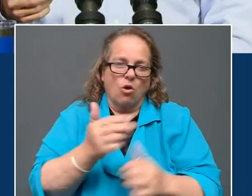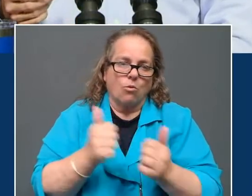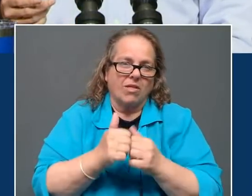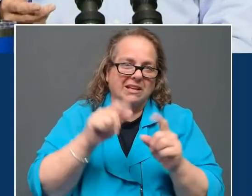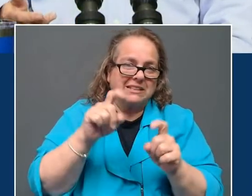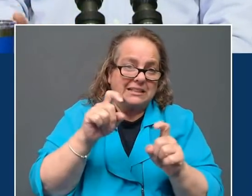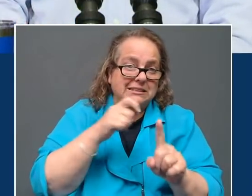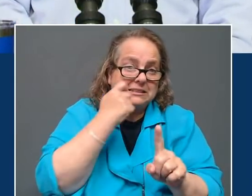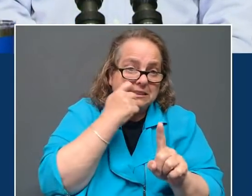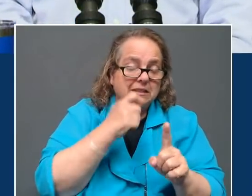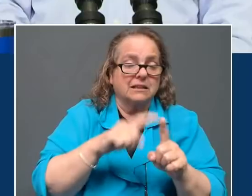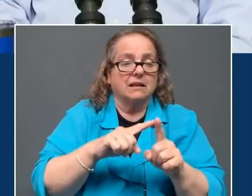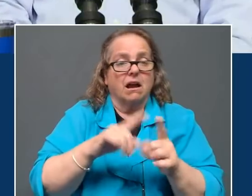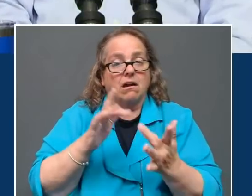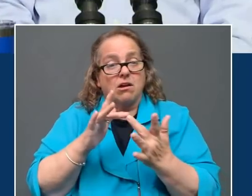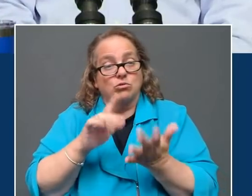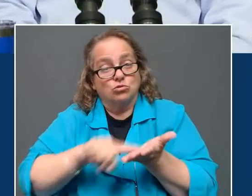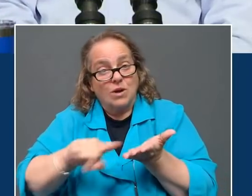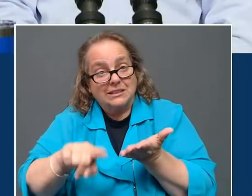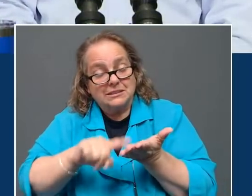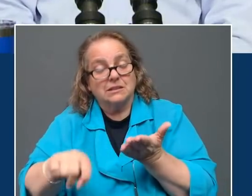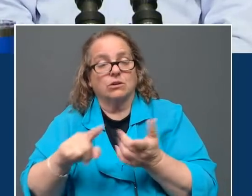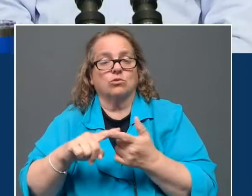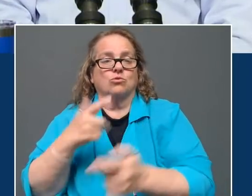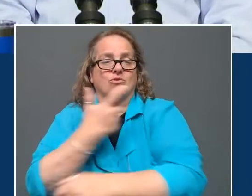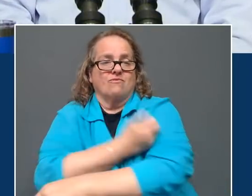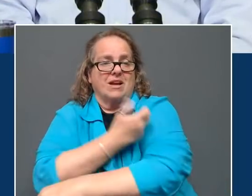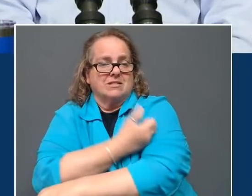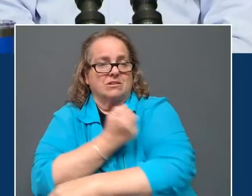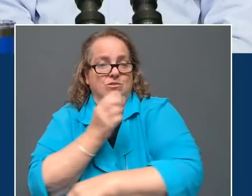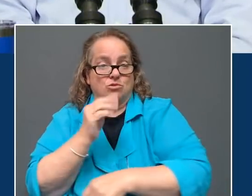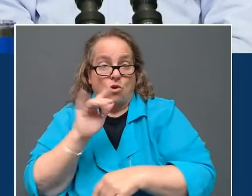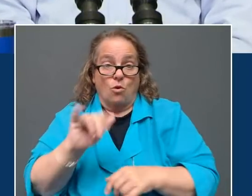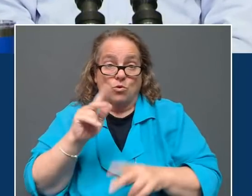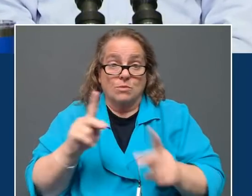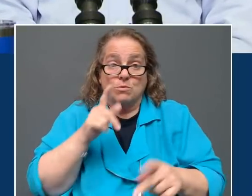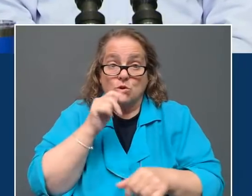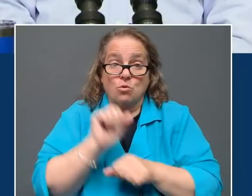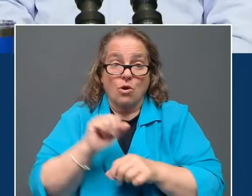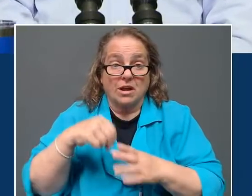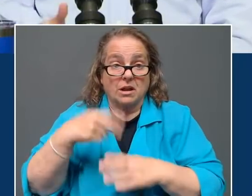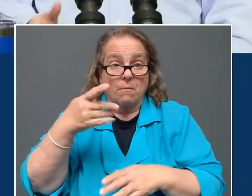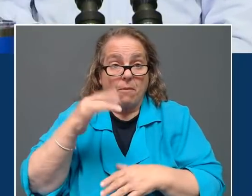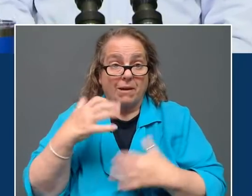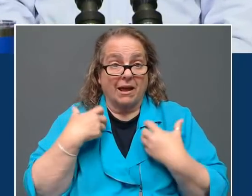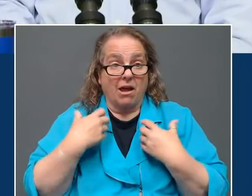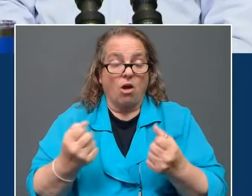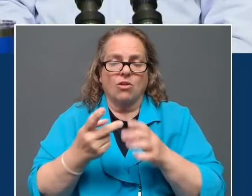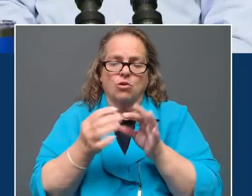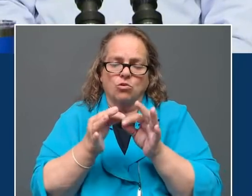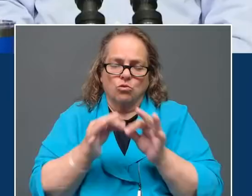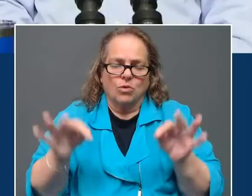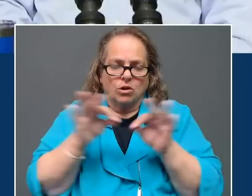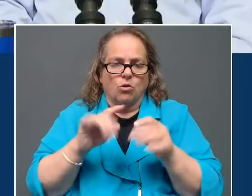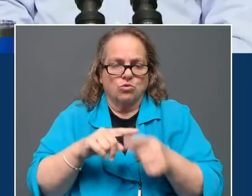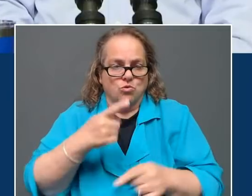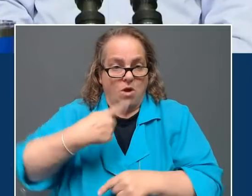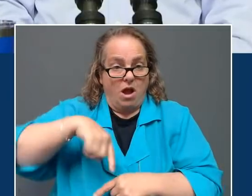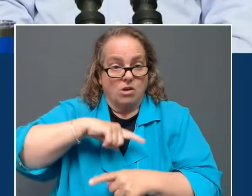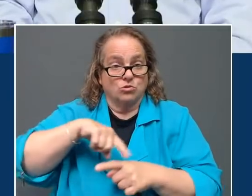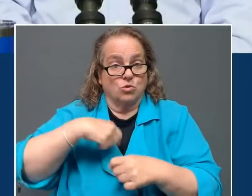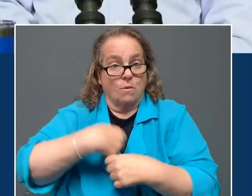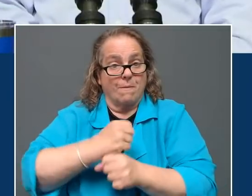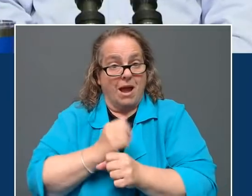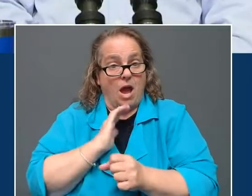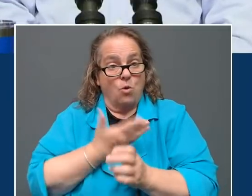contact tracing to vaccinating. Those that work in public health are absolutely critical to making our communities and